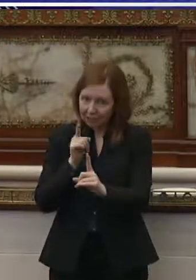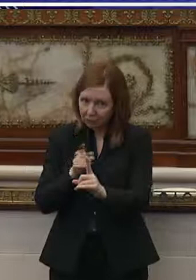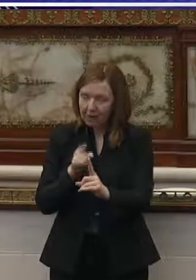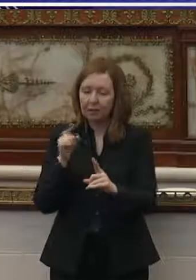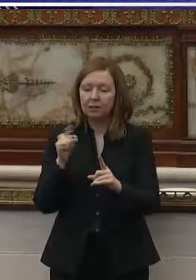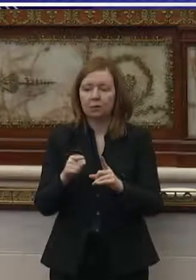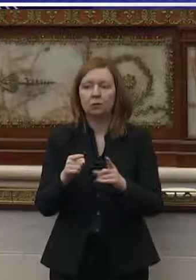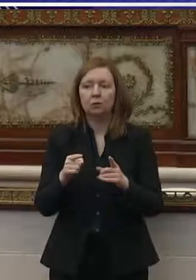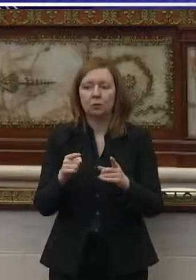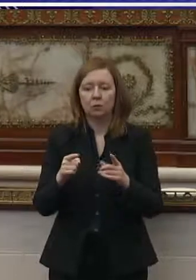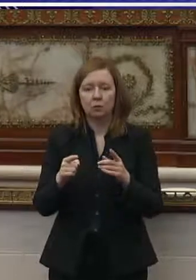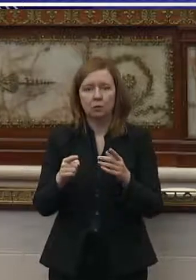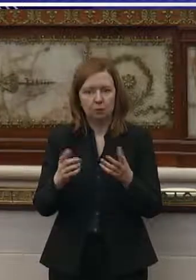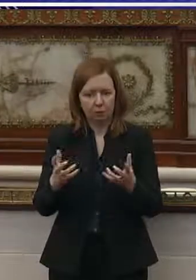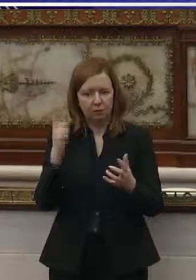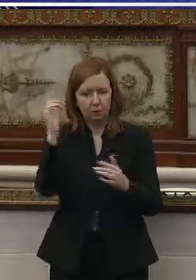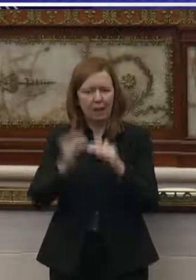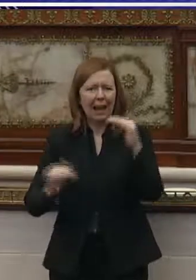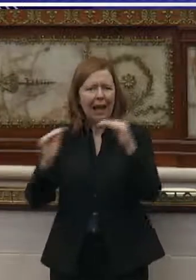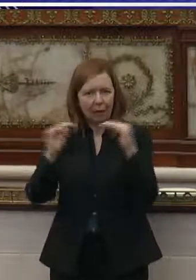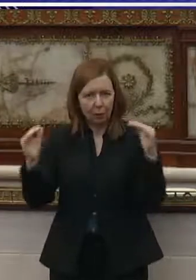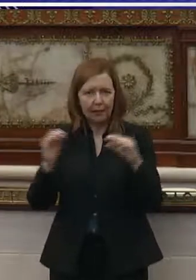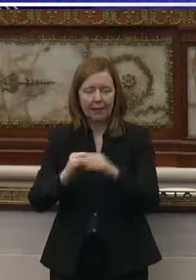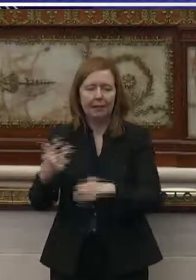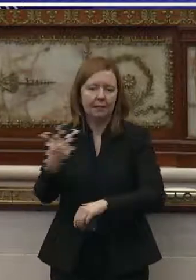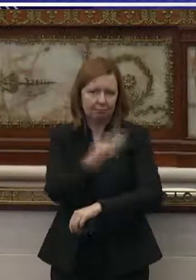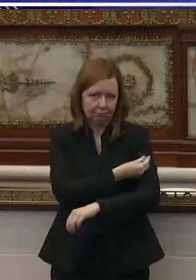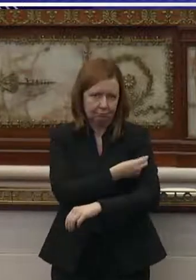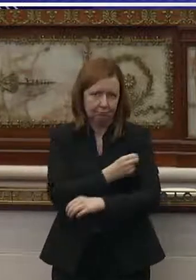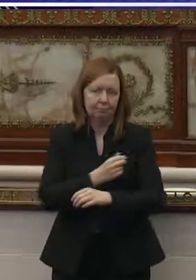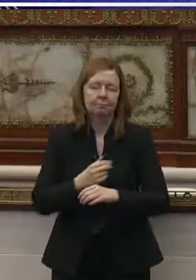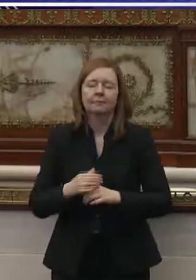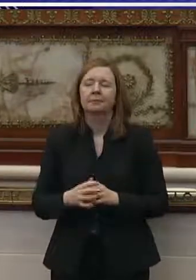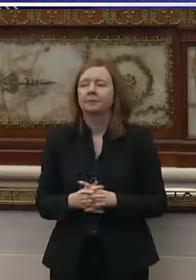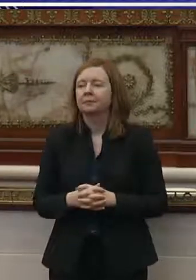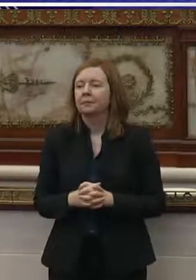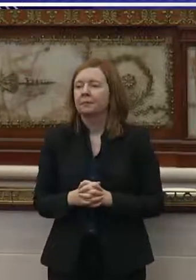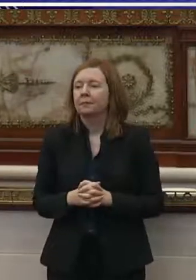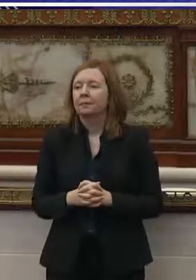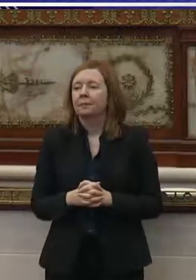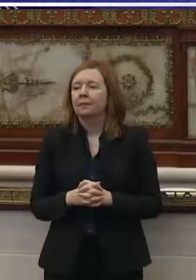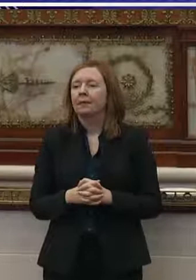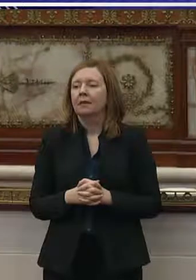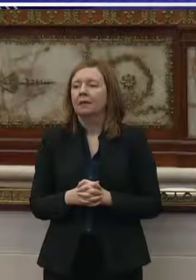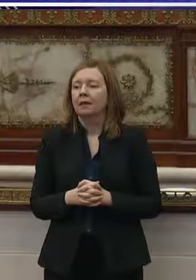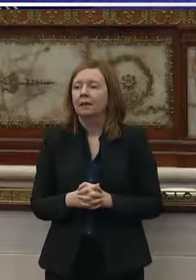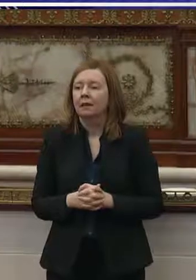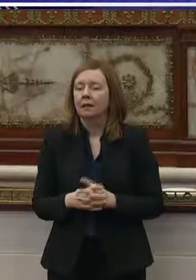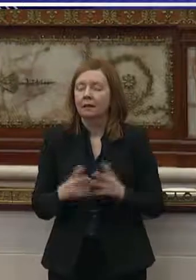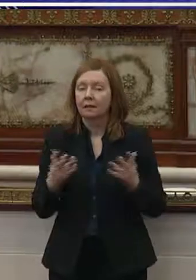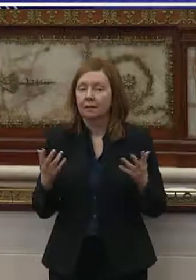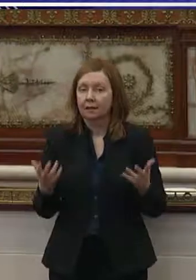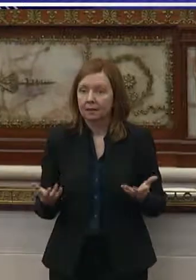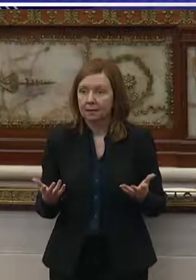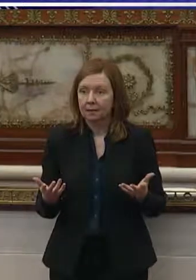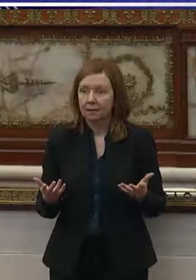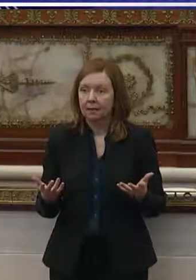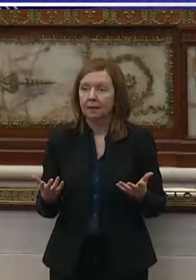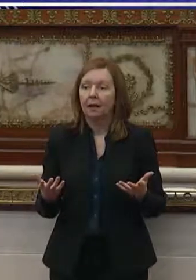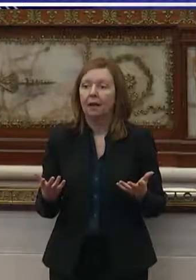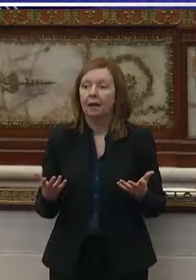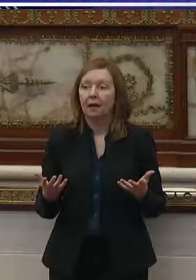the desire for equity in the distribution of COVID-19 vaccines. And that being said, I just